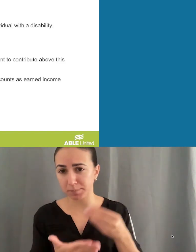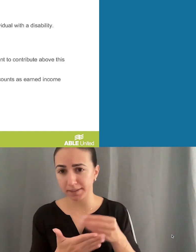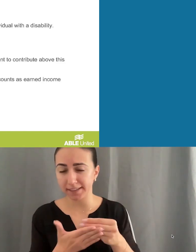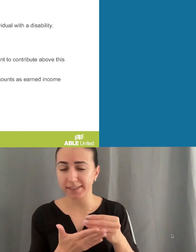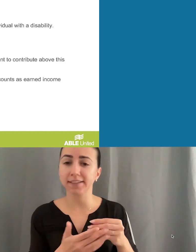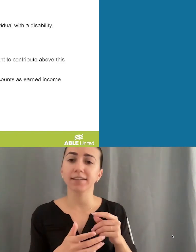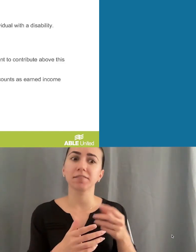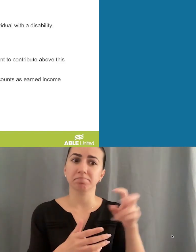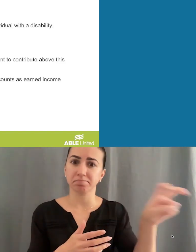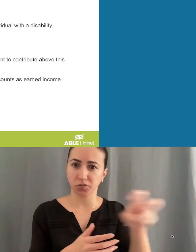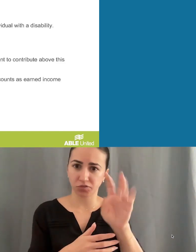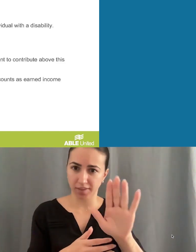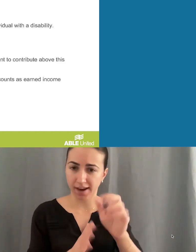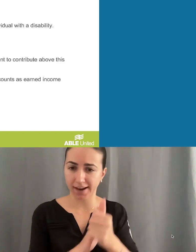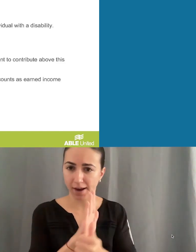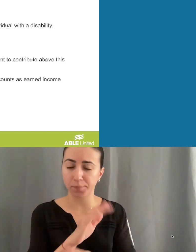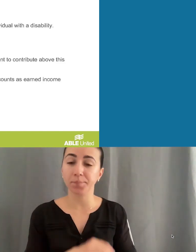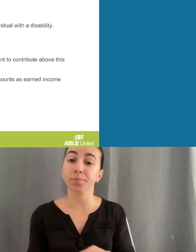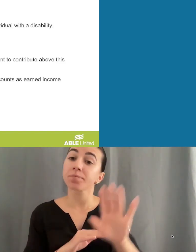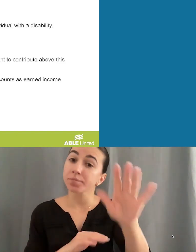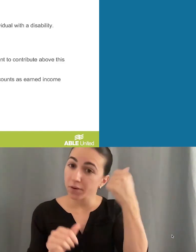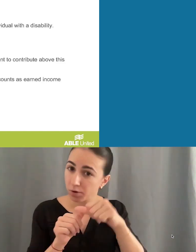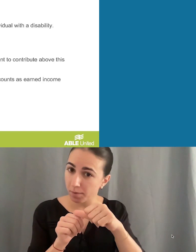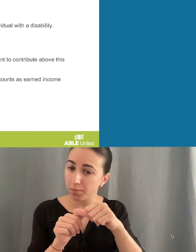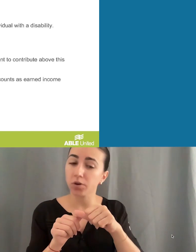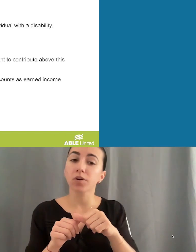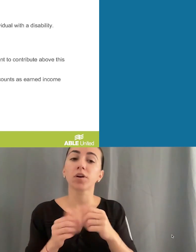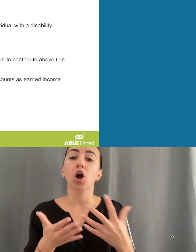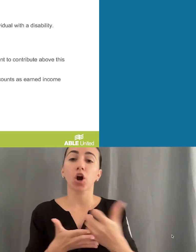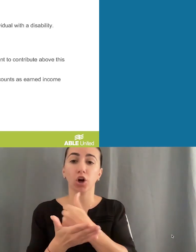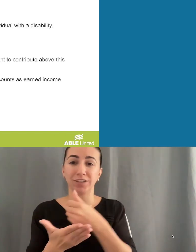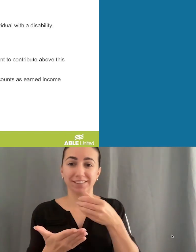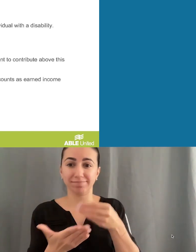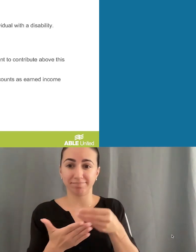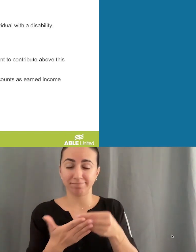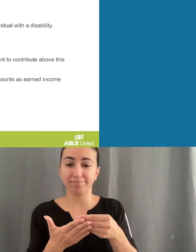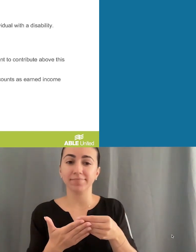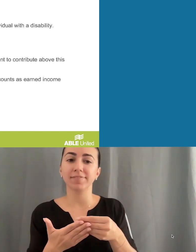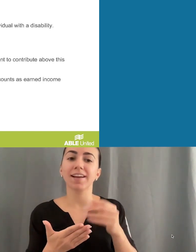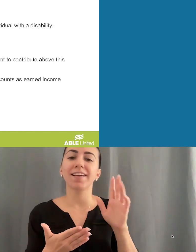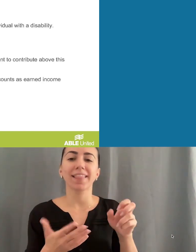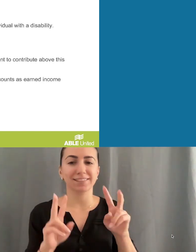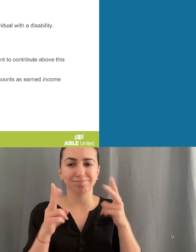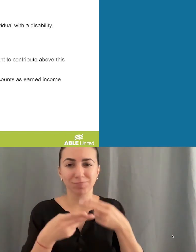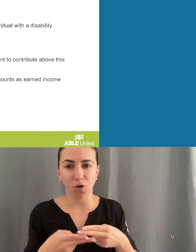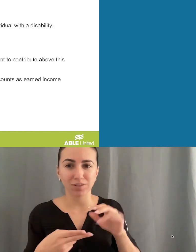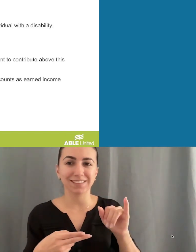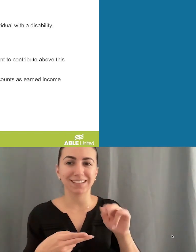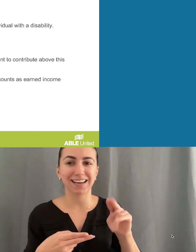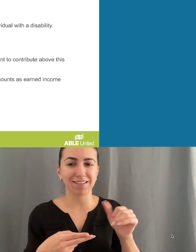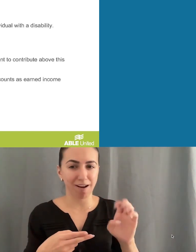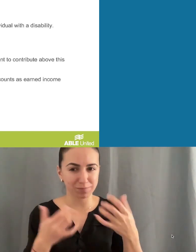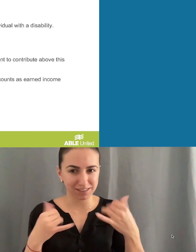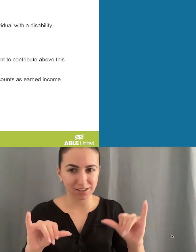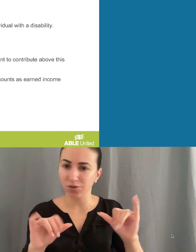the ABLE account as well. And once again, remember, earned income still counts for income purposes, and it can't be used. An